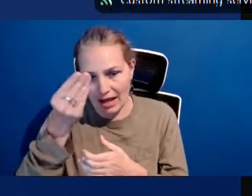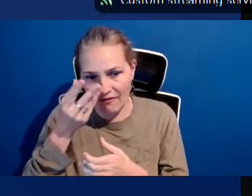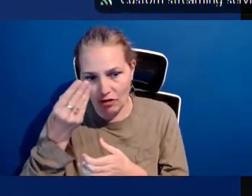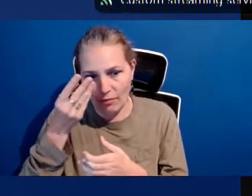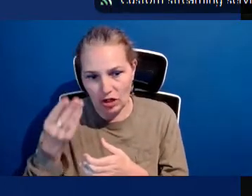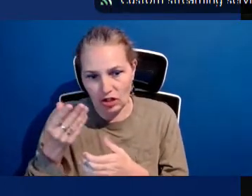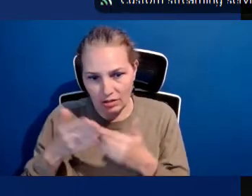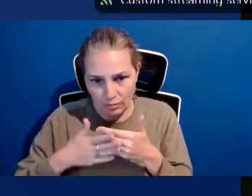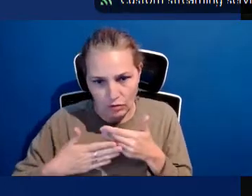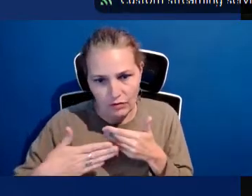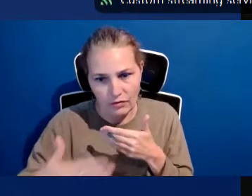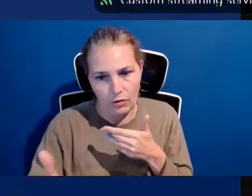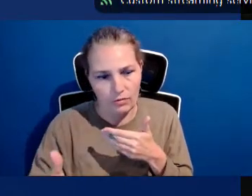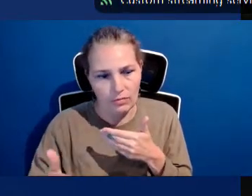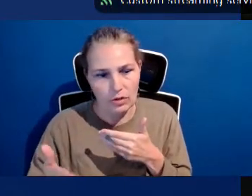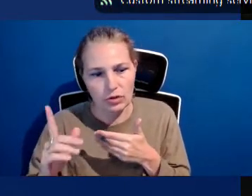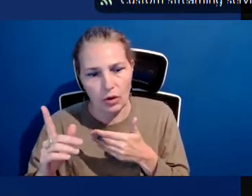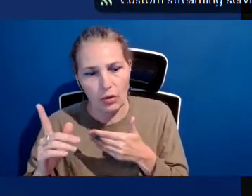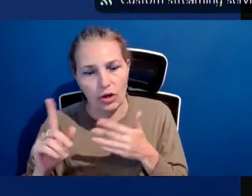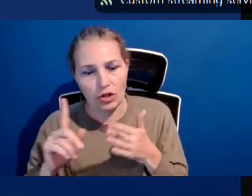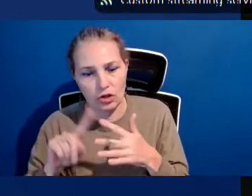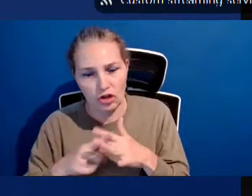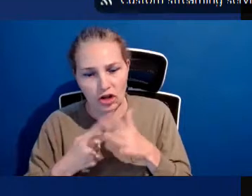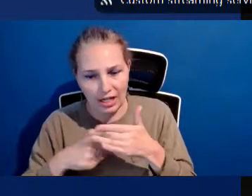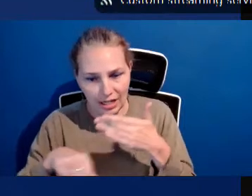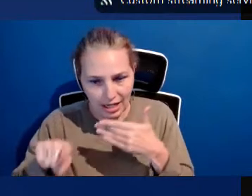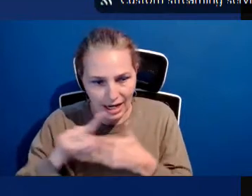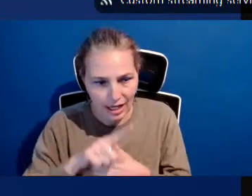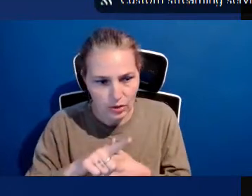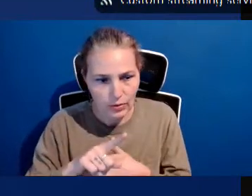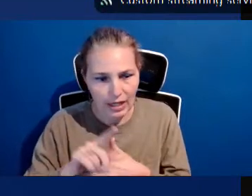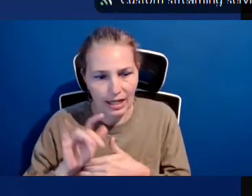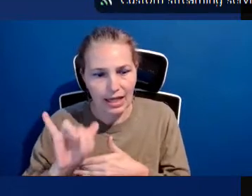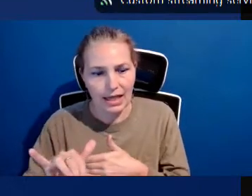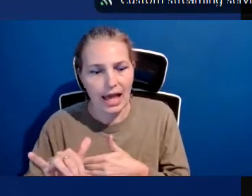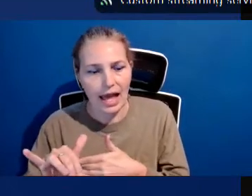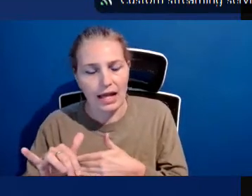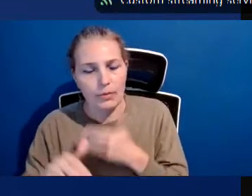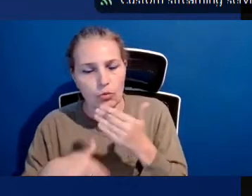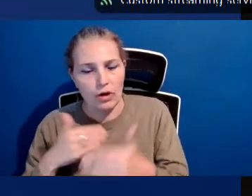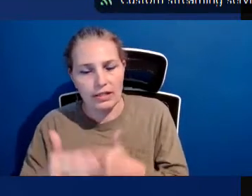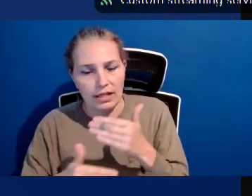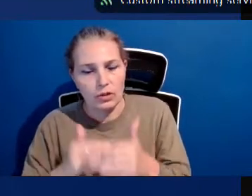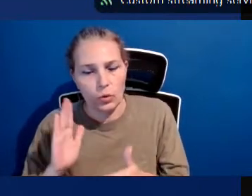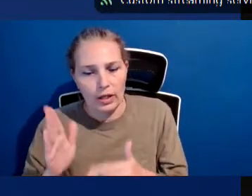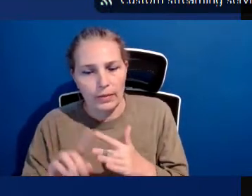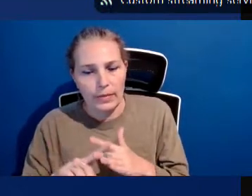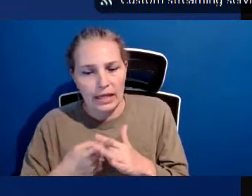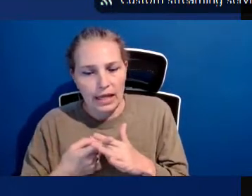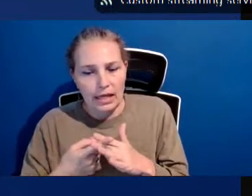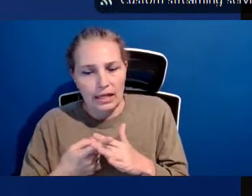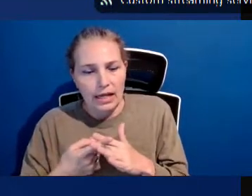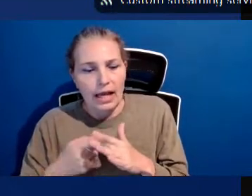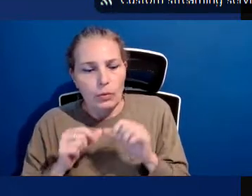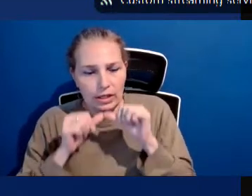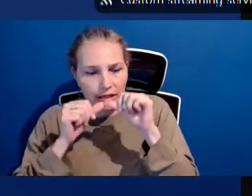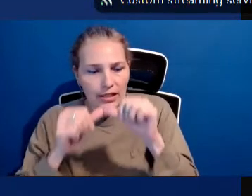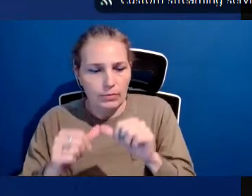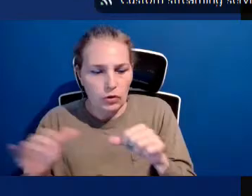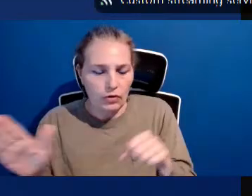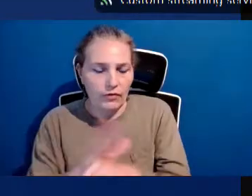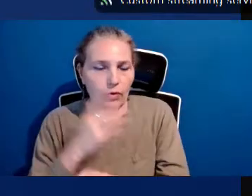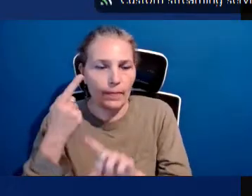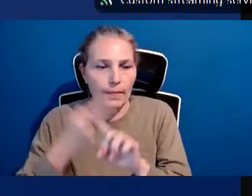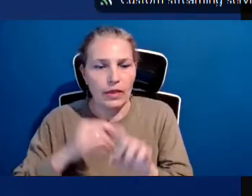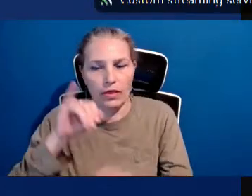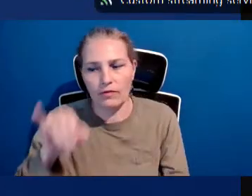abatement of these properties will begin at the end of this week and continue throughout the month of July. And Army